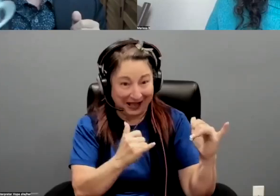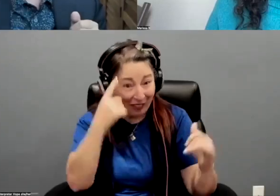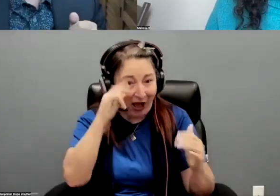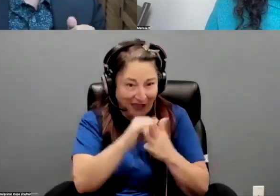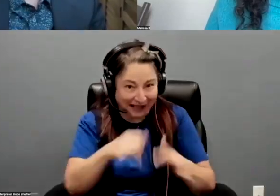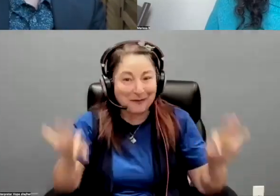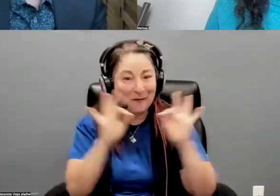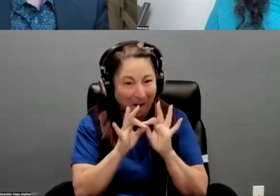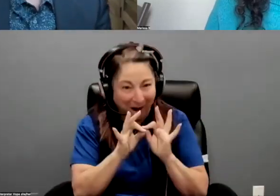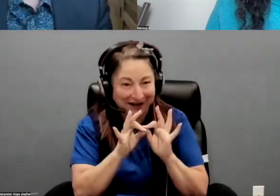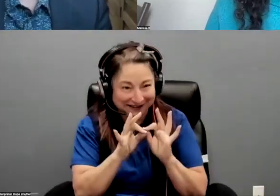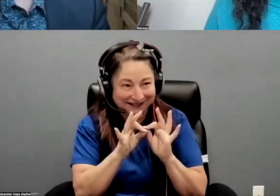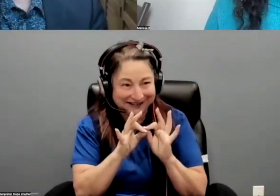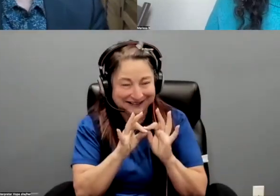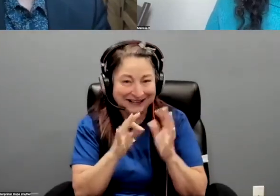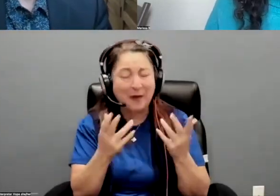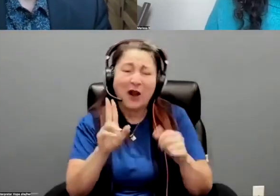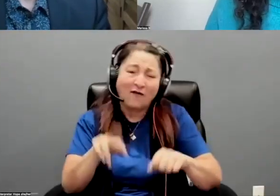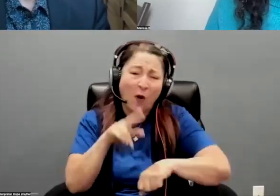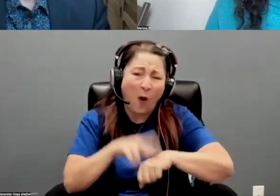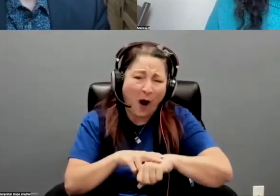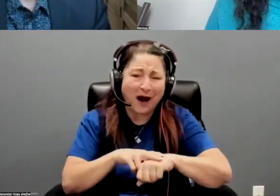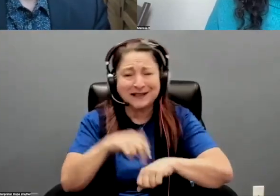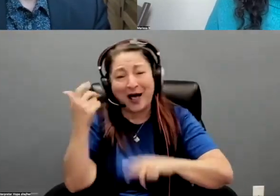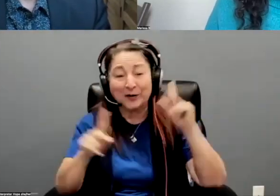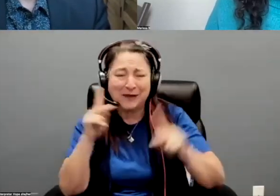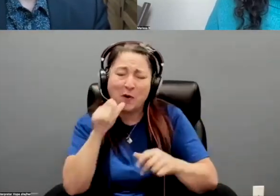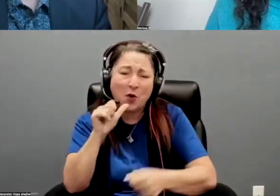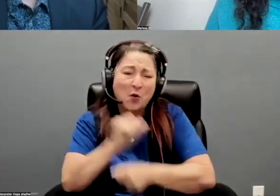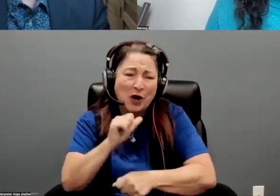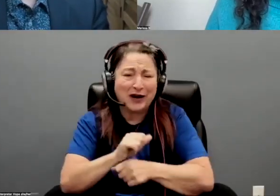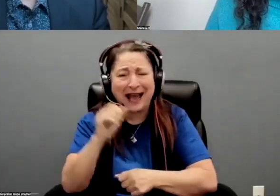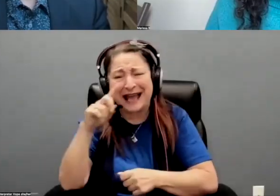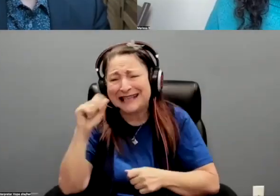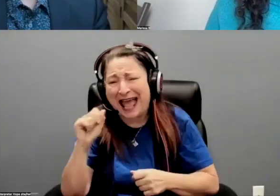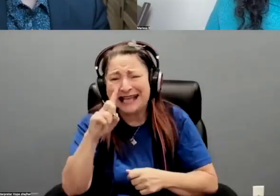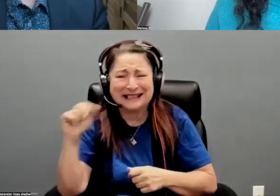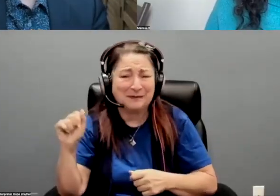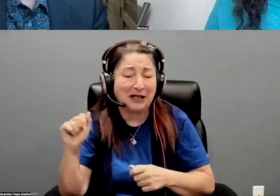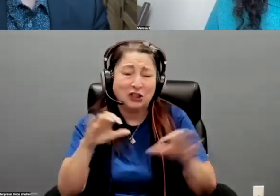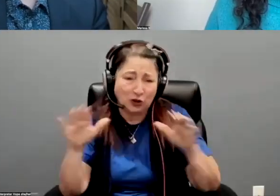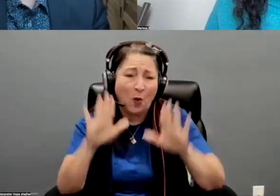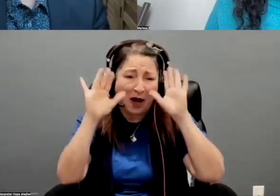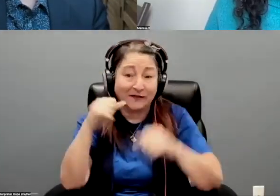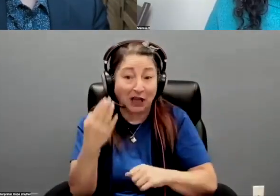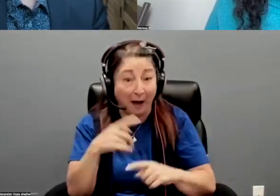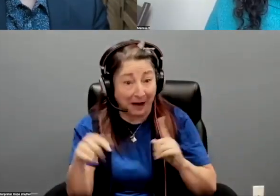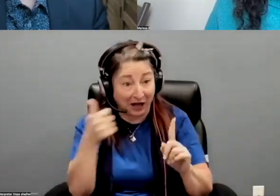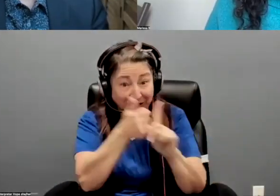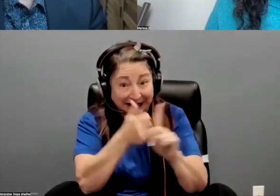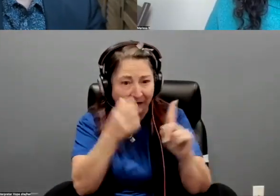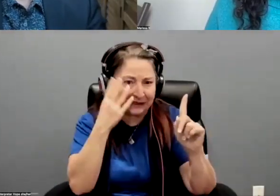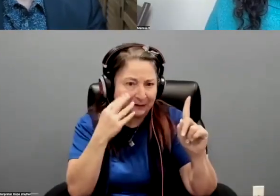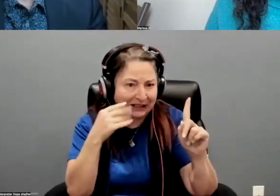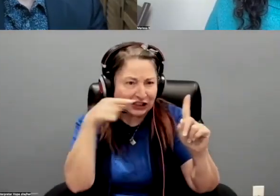terms of course, there's people that work in disability spaces that do a great job, but I think having somebody